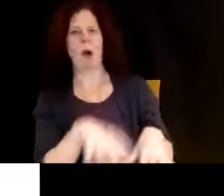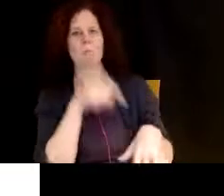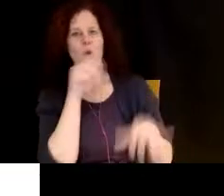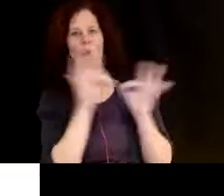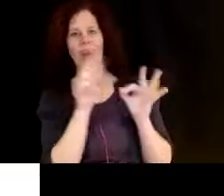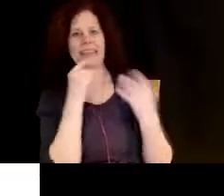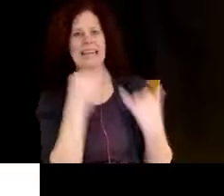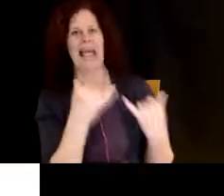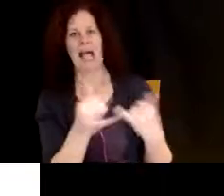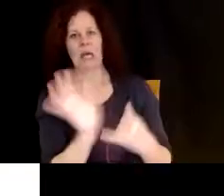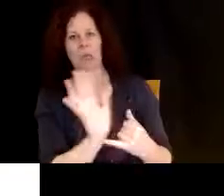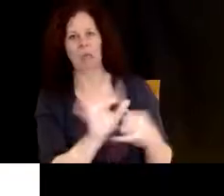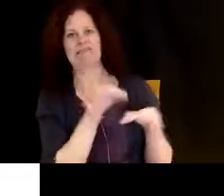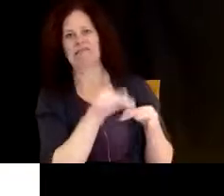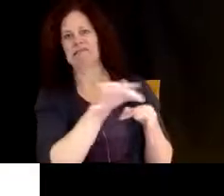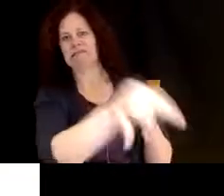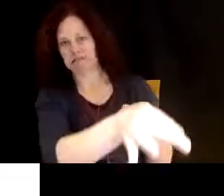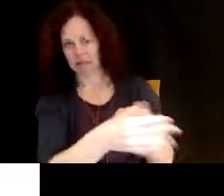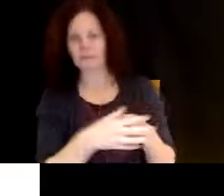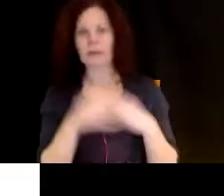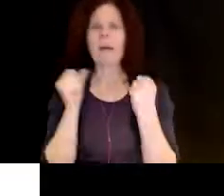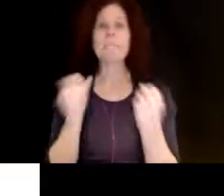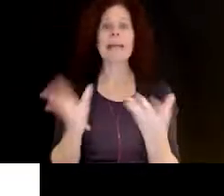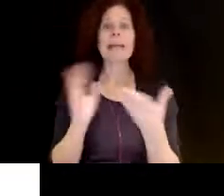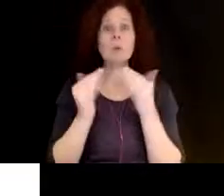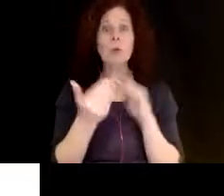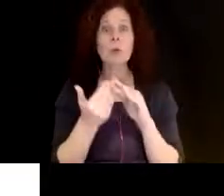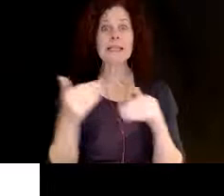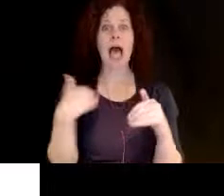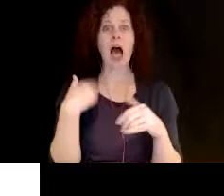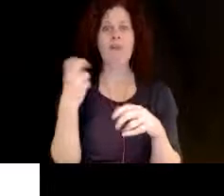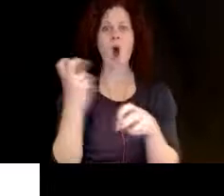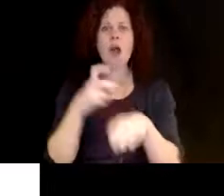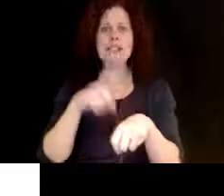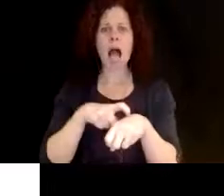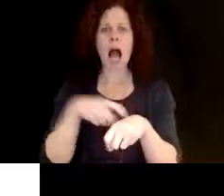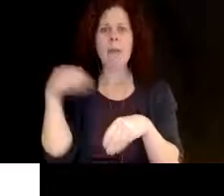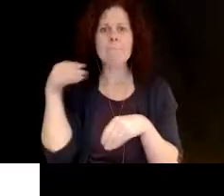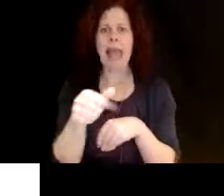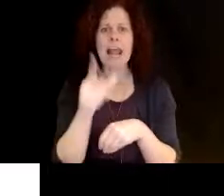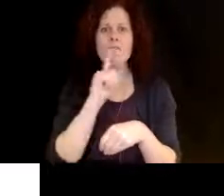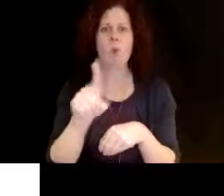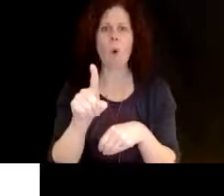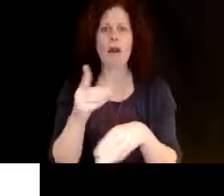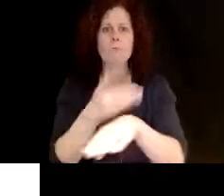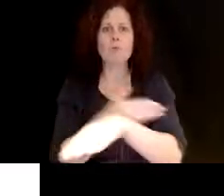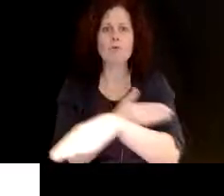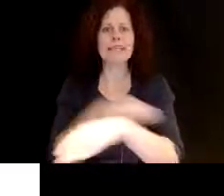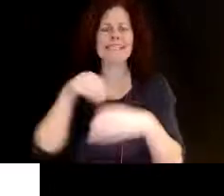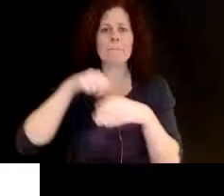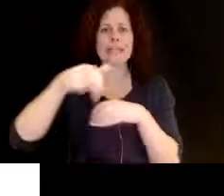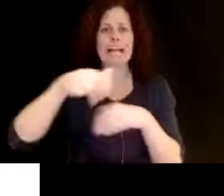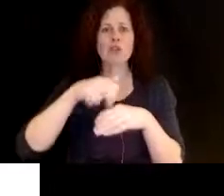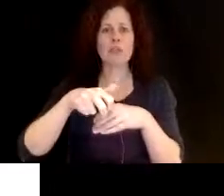Many communities have difficulty funding ADA improvements in their pedestrian infrastructure that are